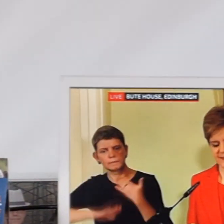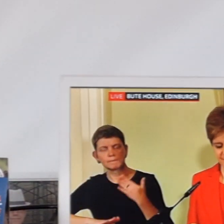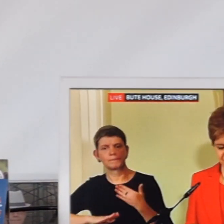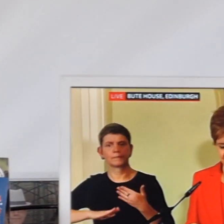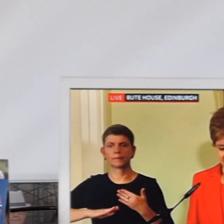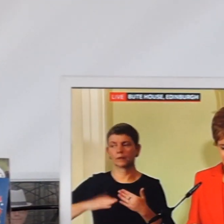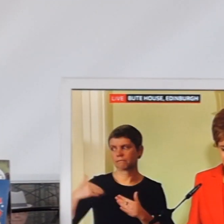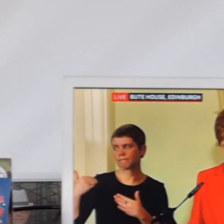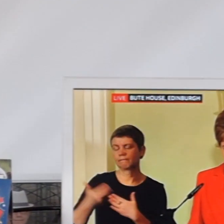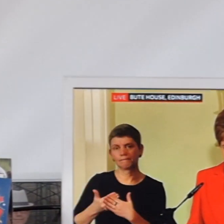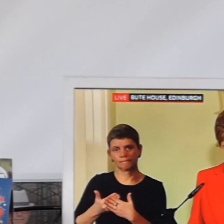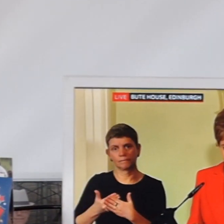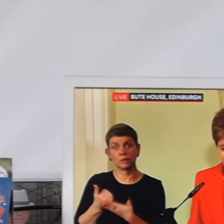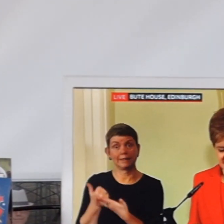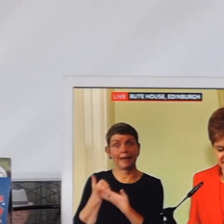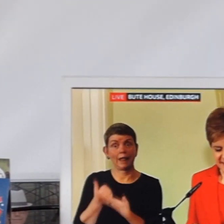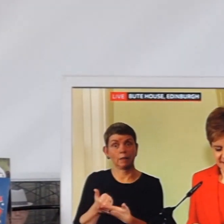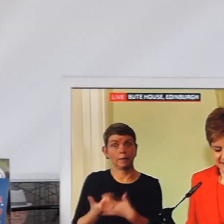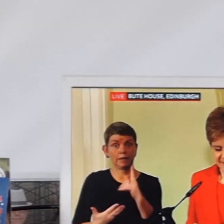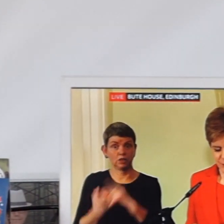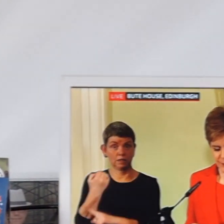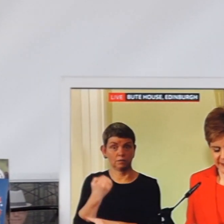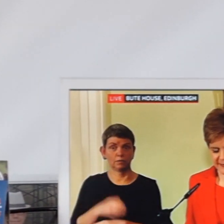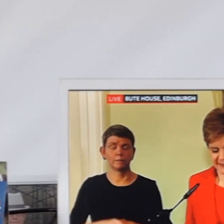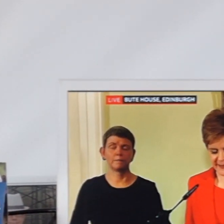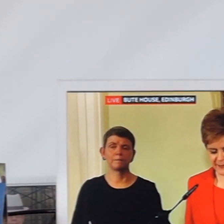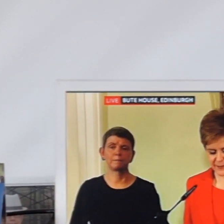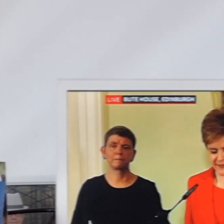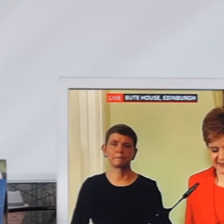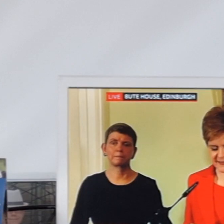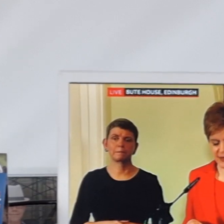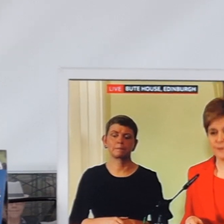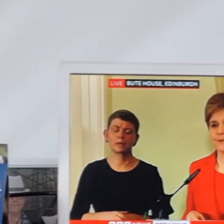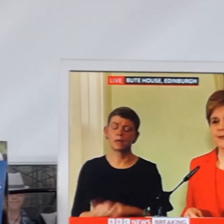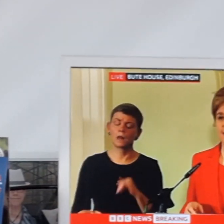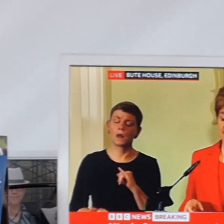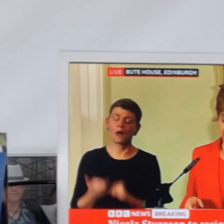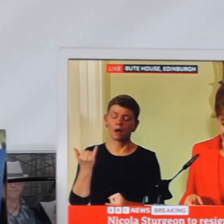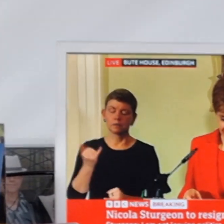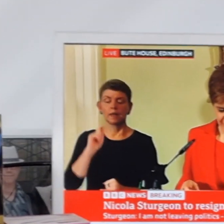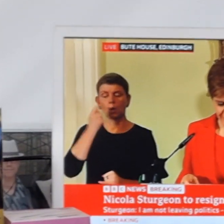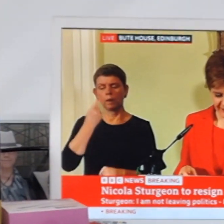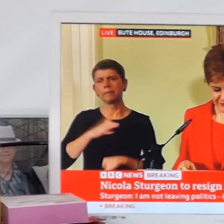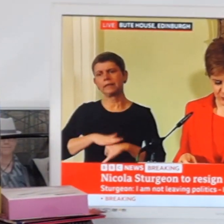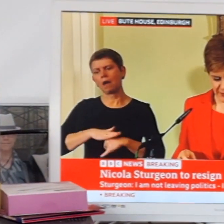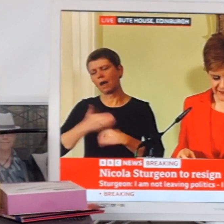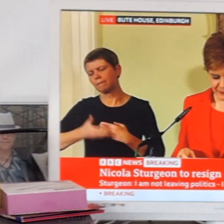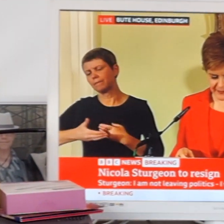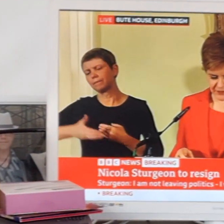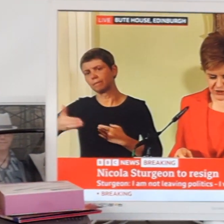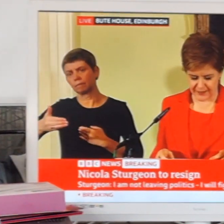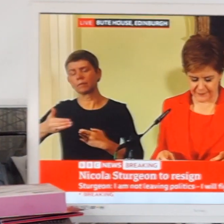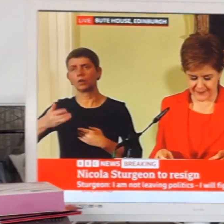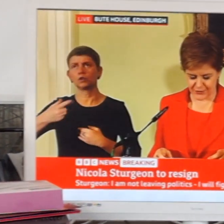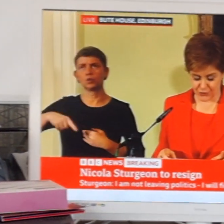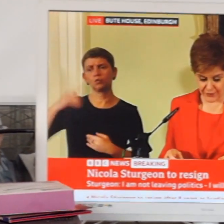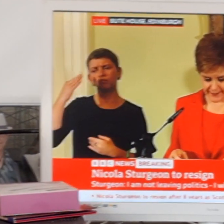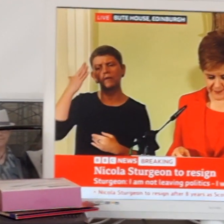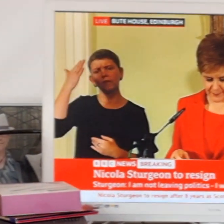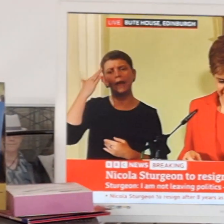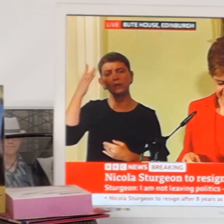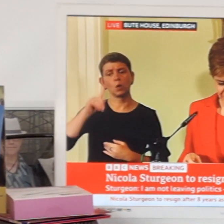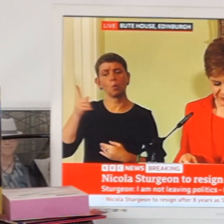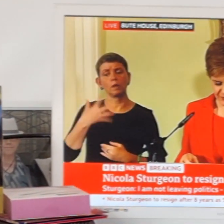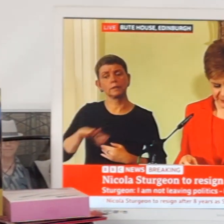get us there. Lastly, there will be time in the days to come for me and others to reflect on what has been achieved